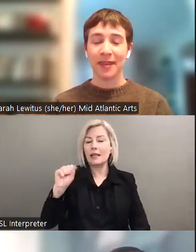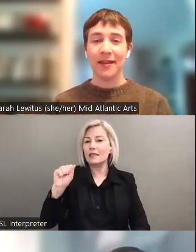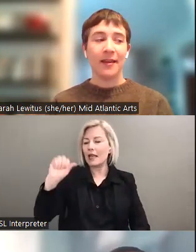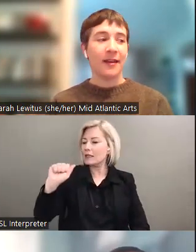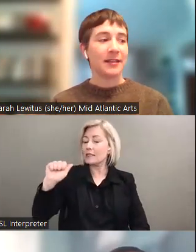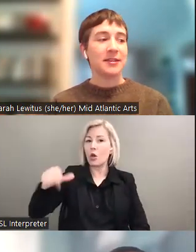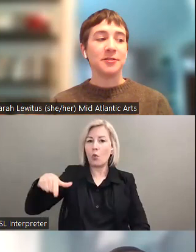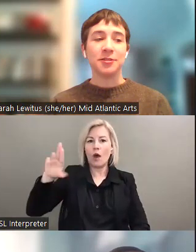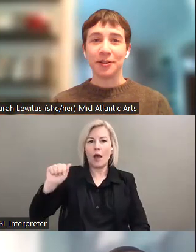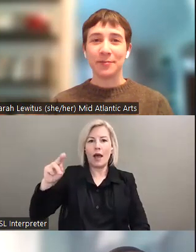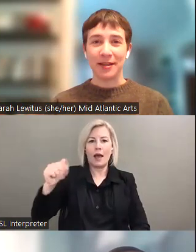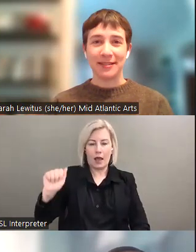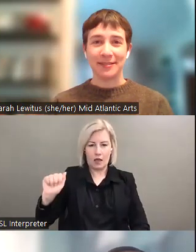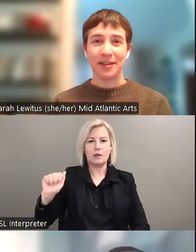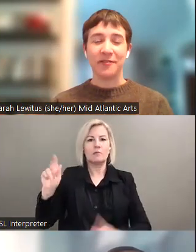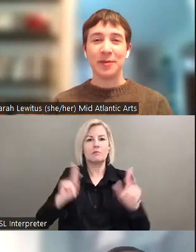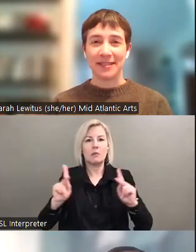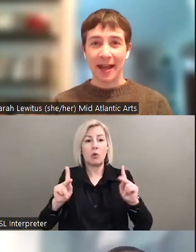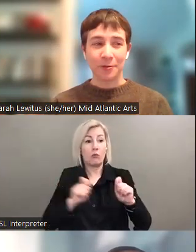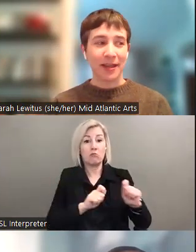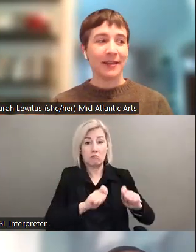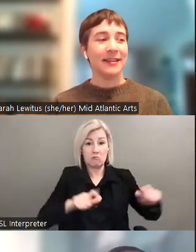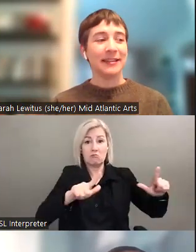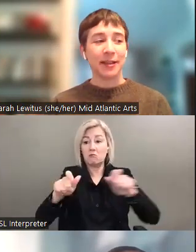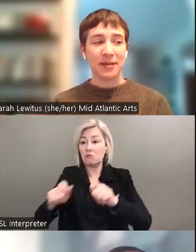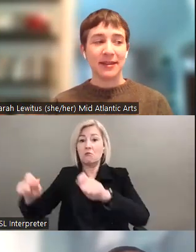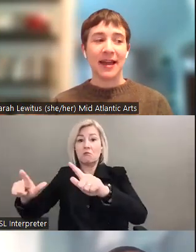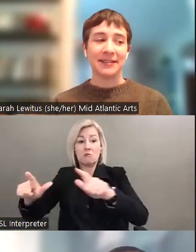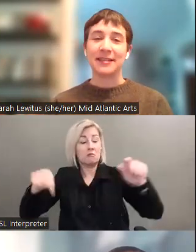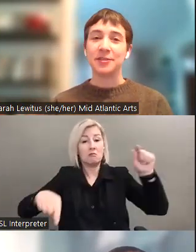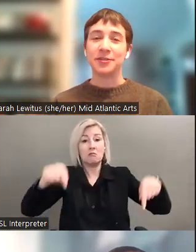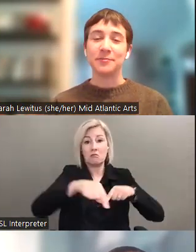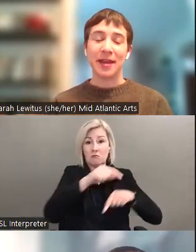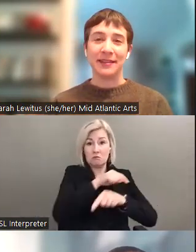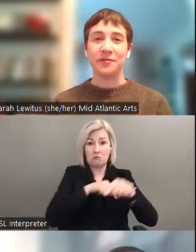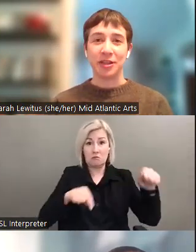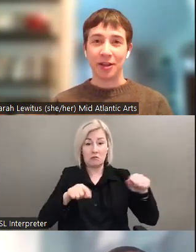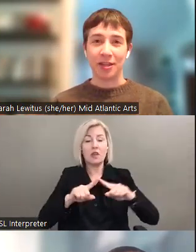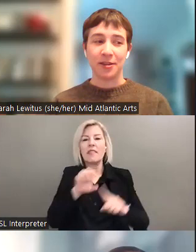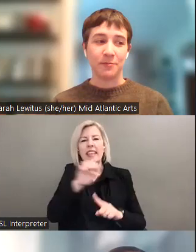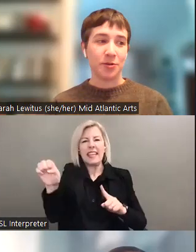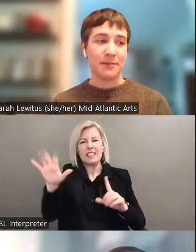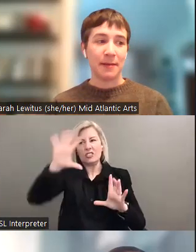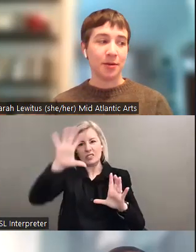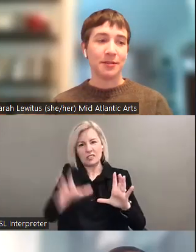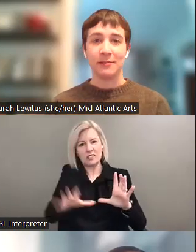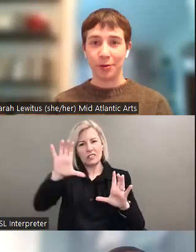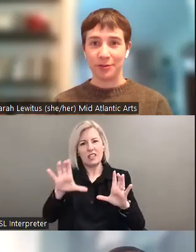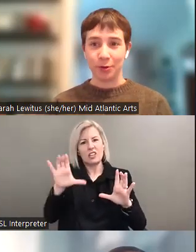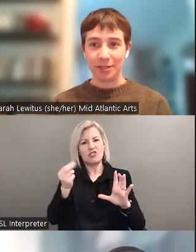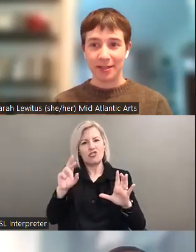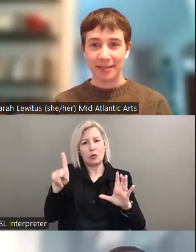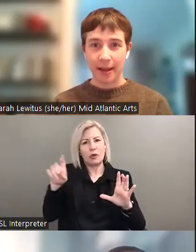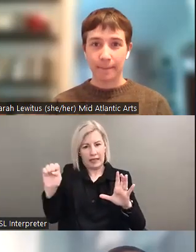peoples and the enduring presence of Piscataway, Lumbee, and the Eastern Band of Cherokee community members